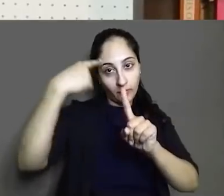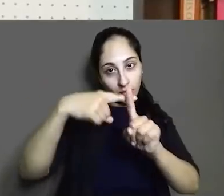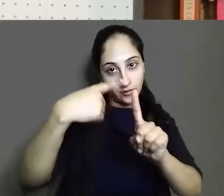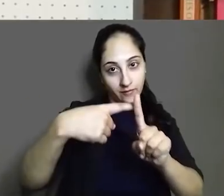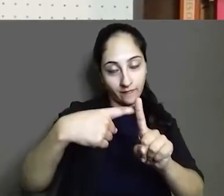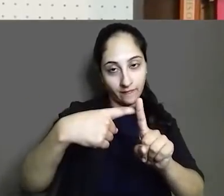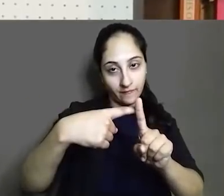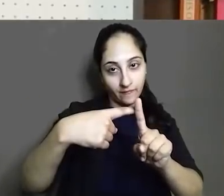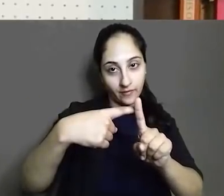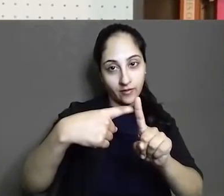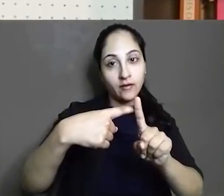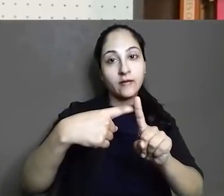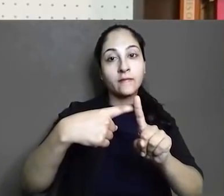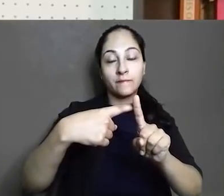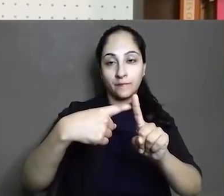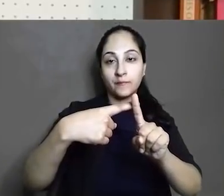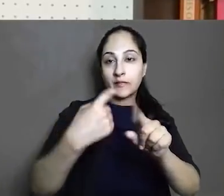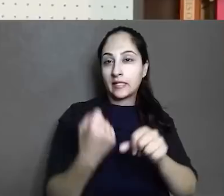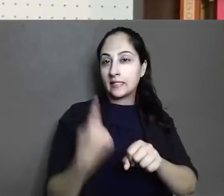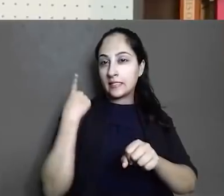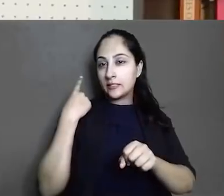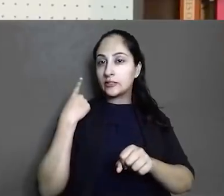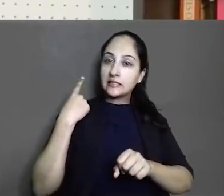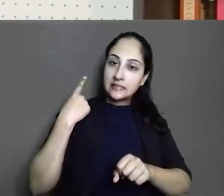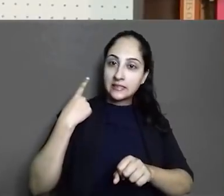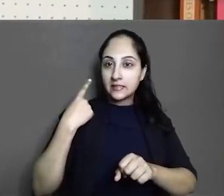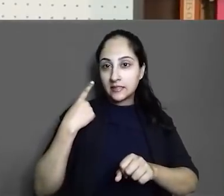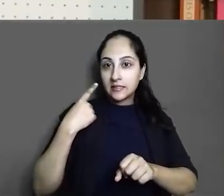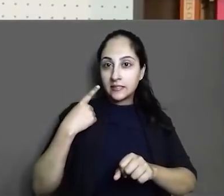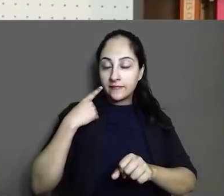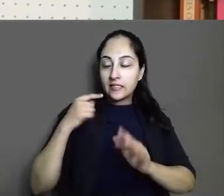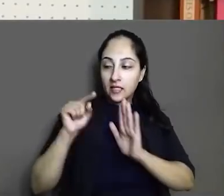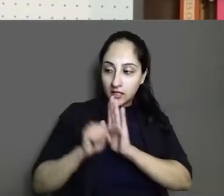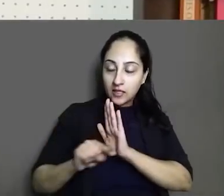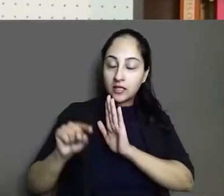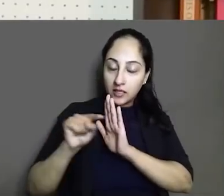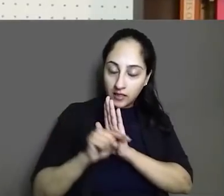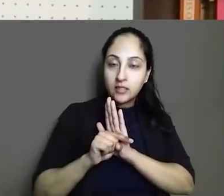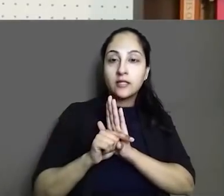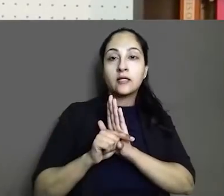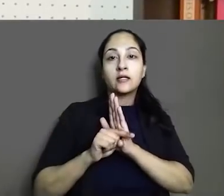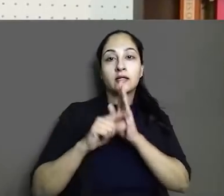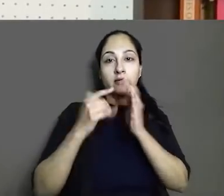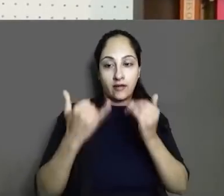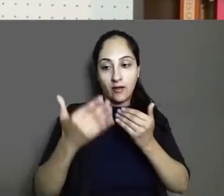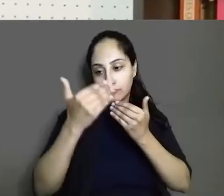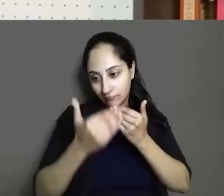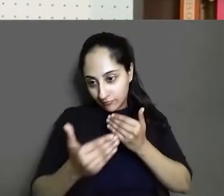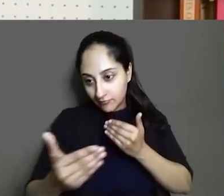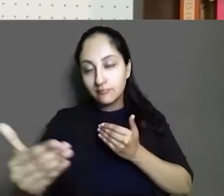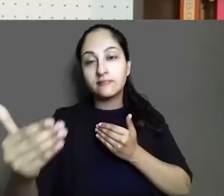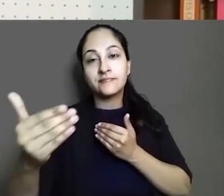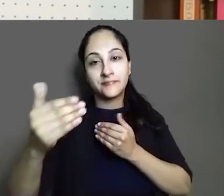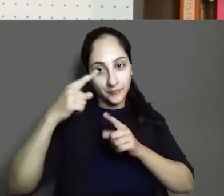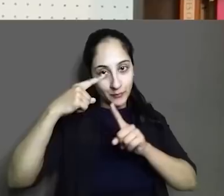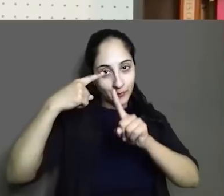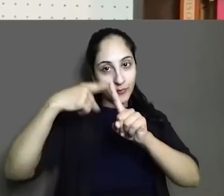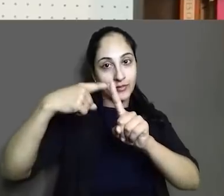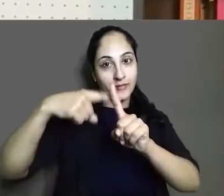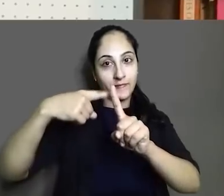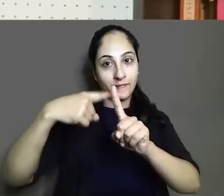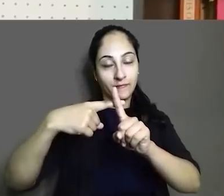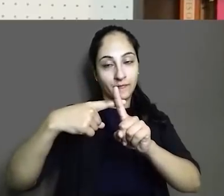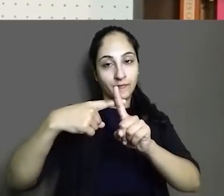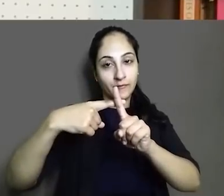talking about this. I am hopeful that the coming days are, inshallah, going to be better, and